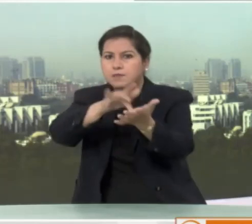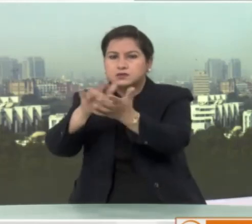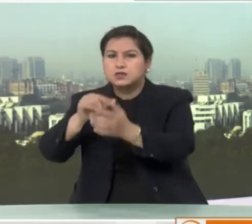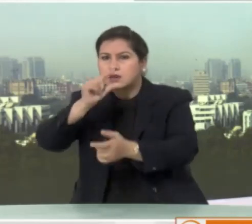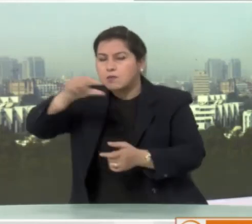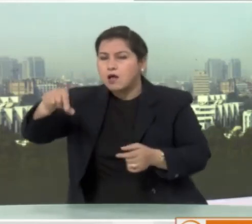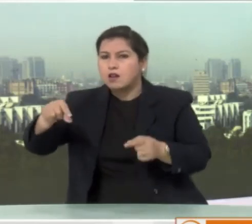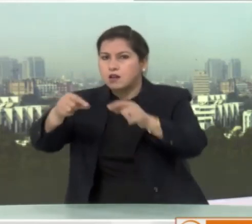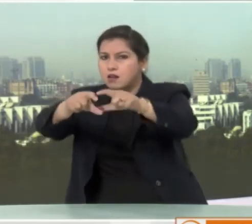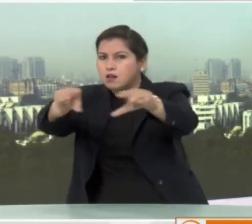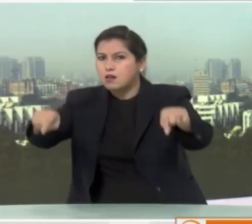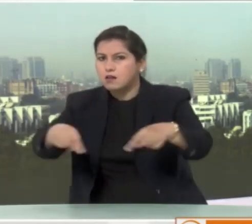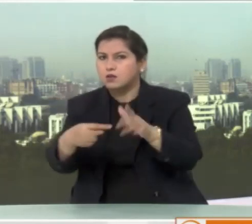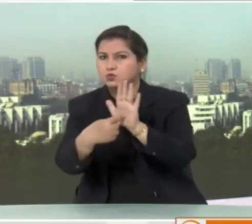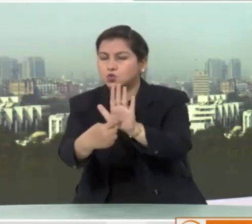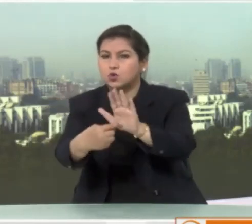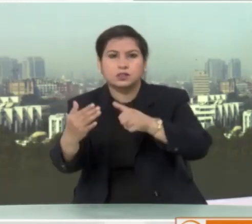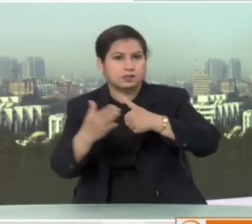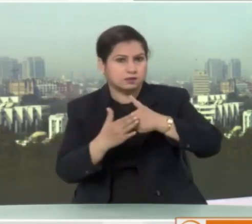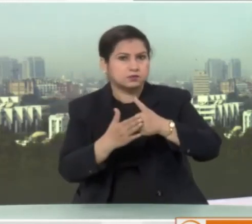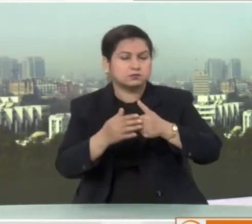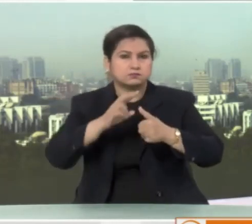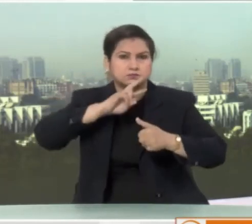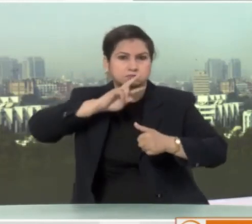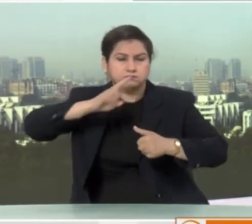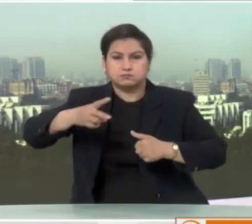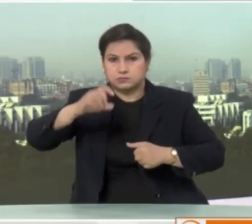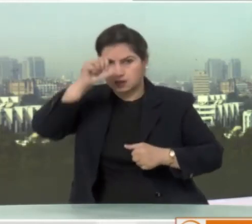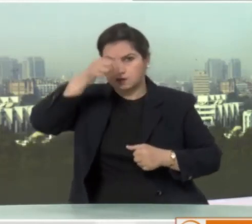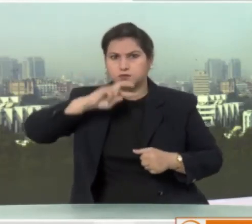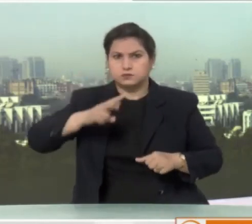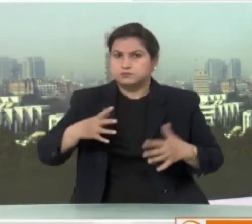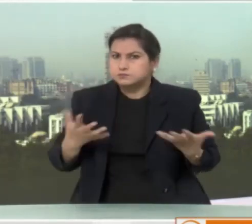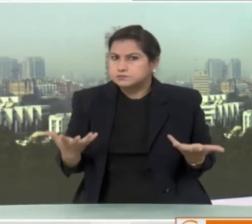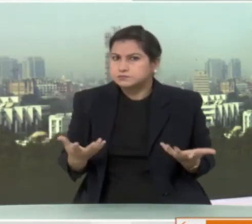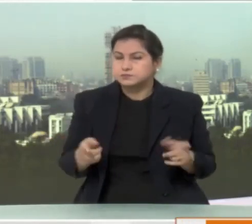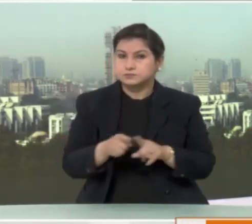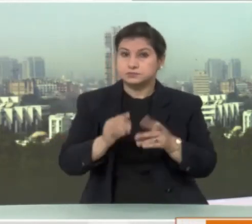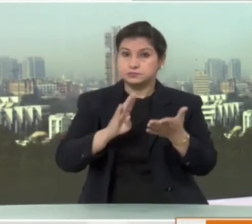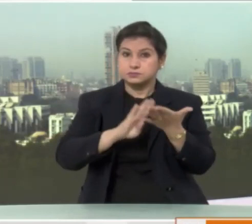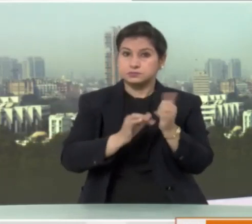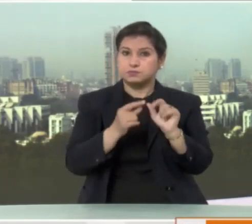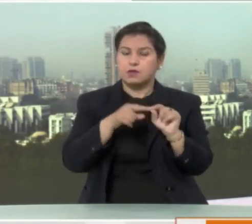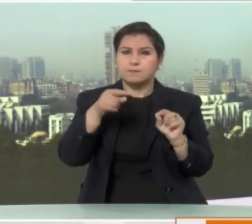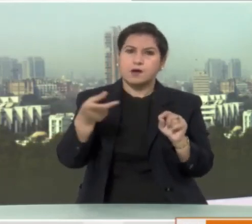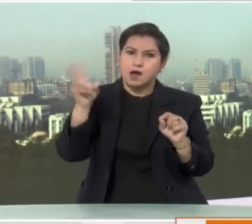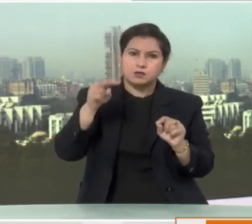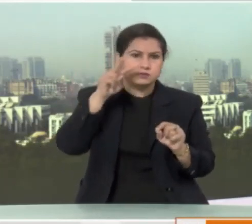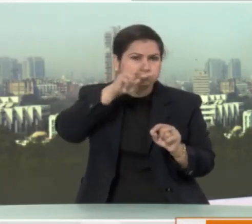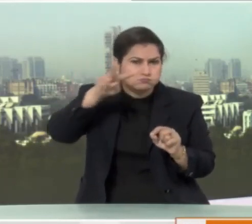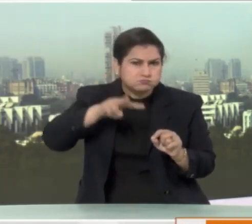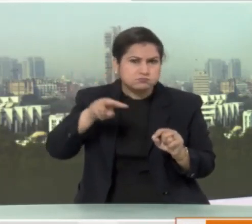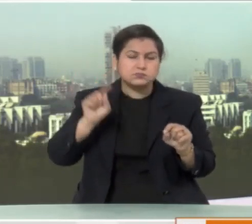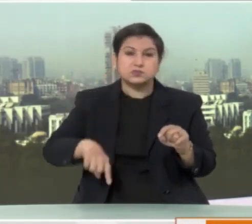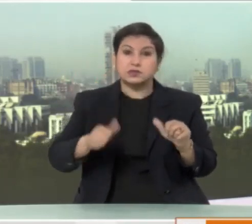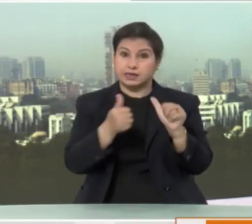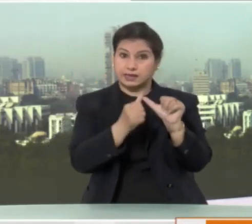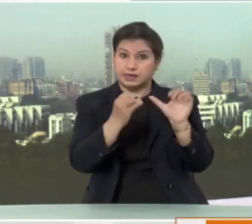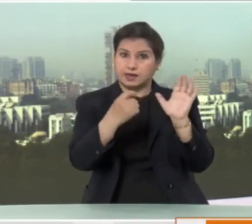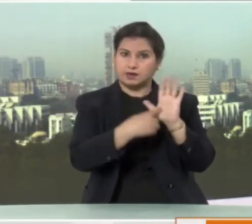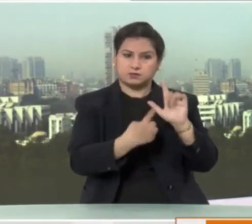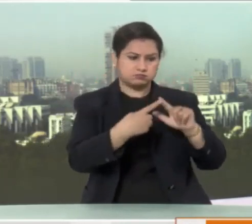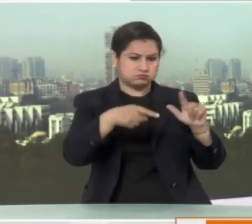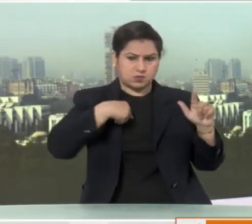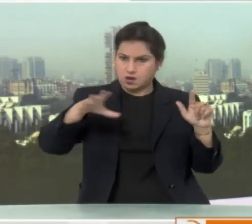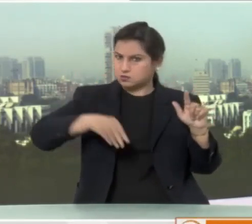Nepal's territory, India on Thursday reacted strongly, terming the revision of the map as unilateral act and said that it will not